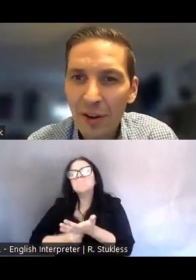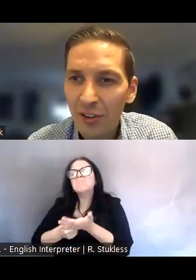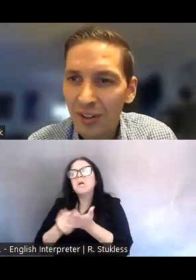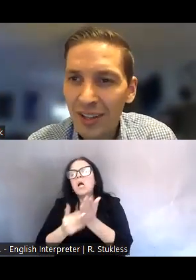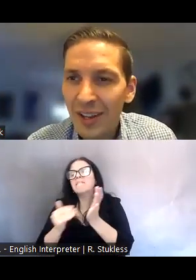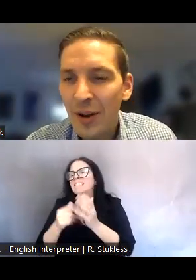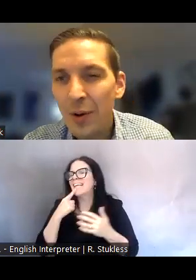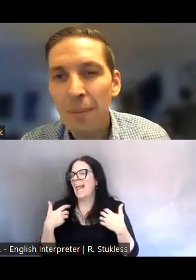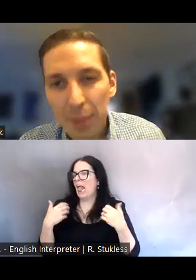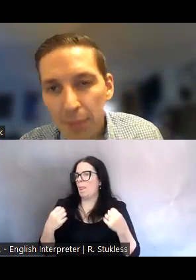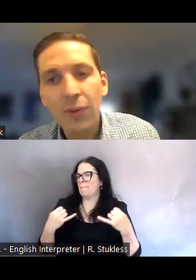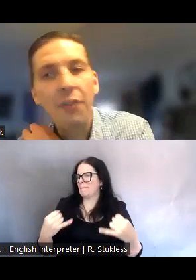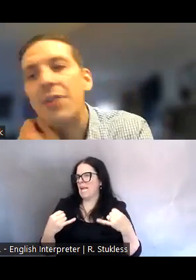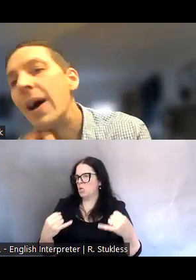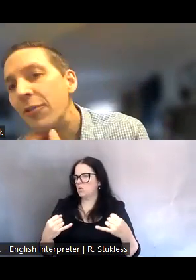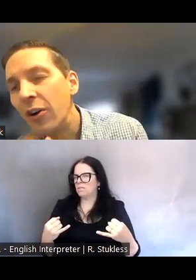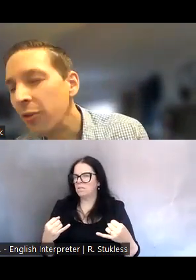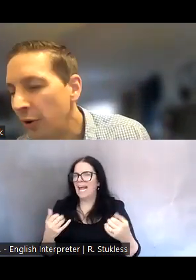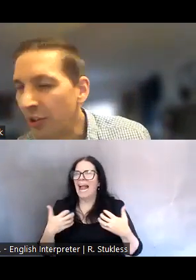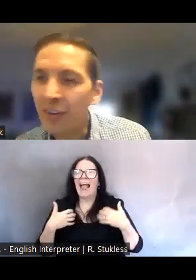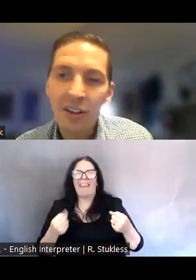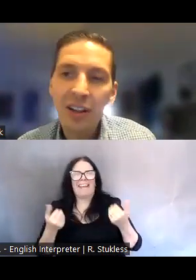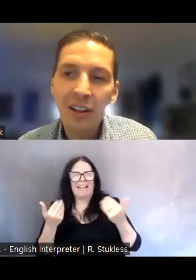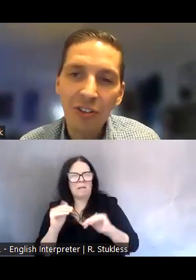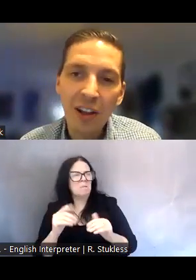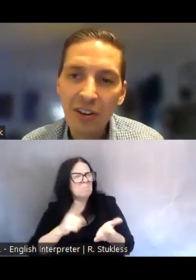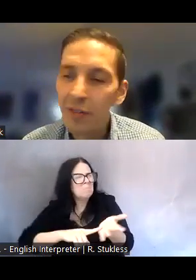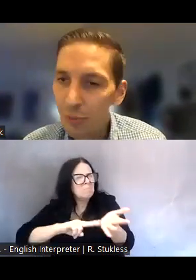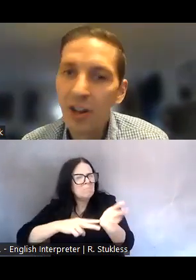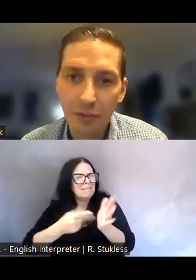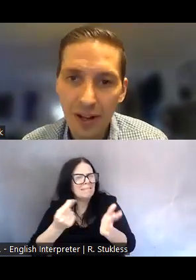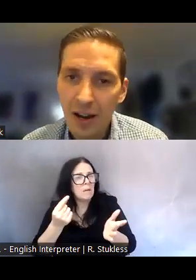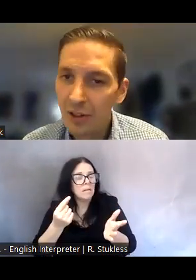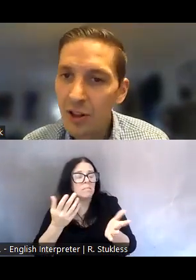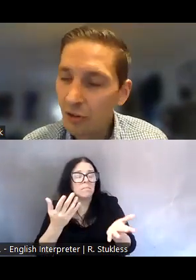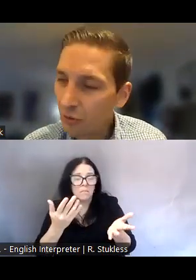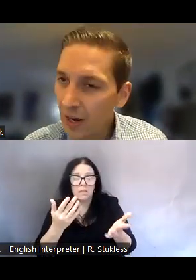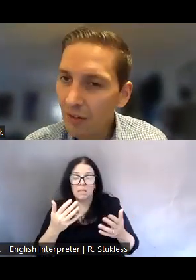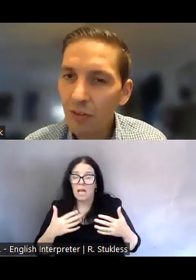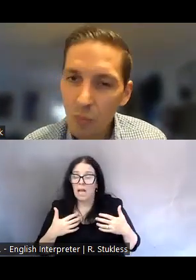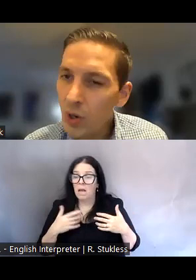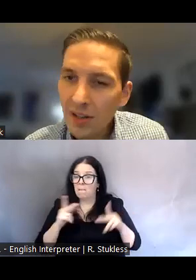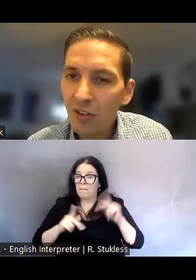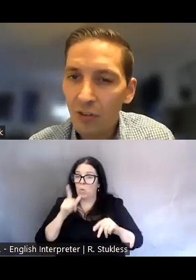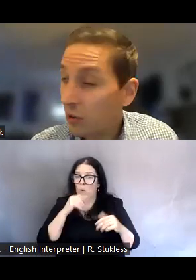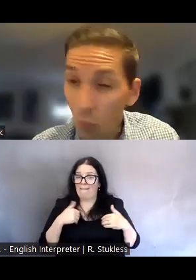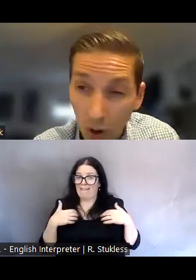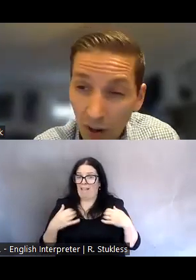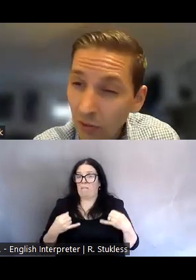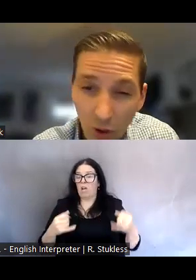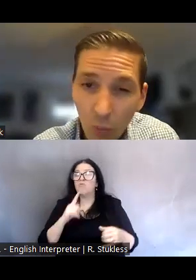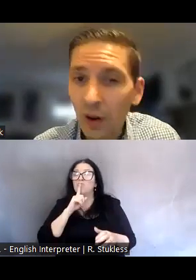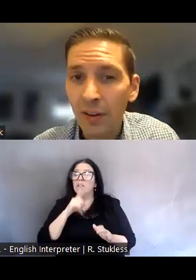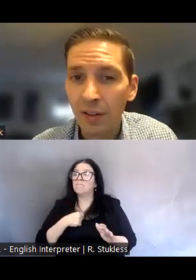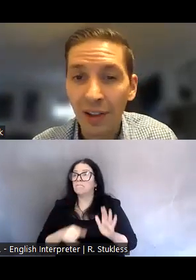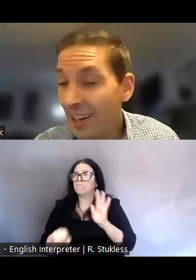are healthy boundaries? Well, people with healthy boundaries are those that have a clear sense of themselves. They know their strengths and weaknesses, what they